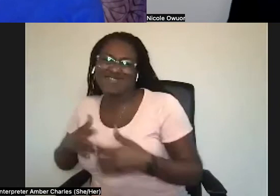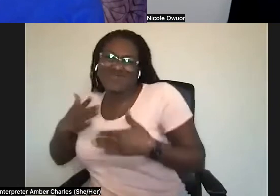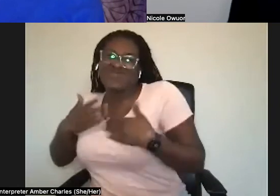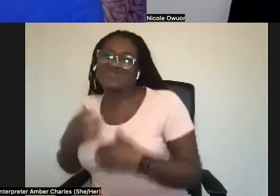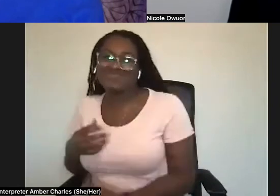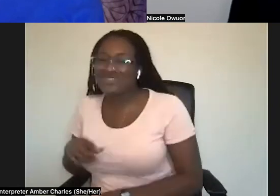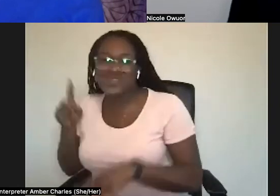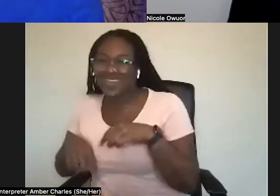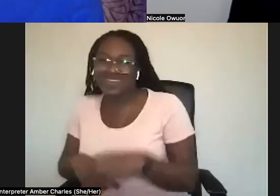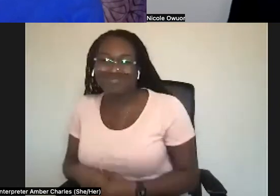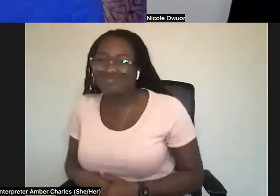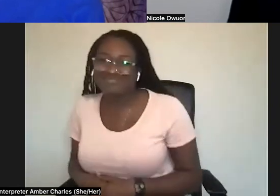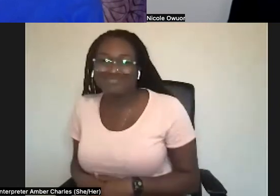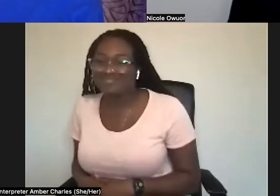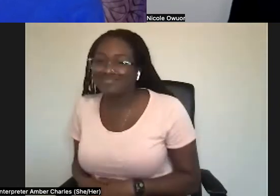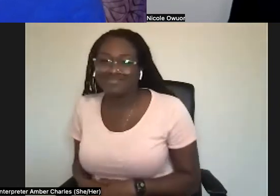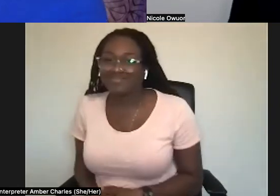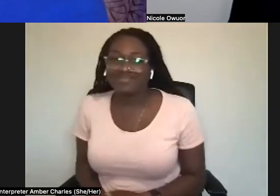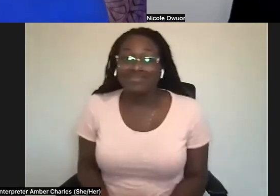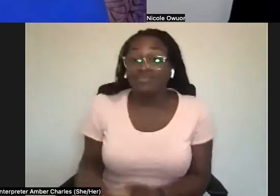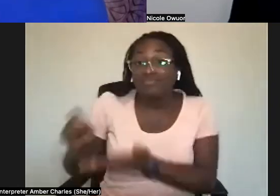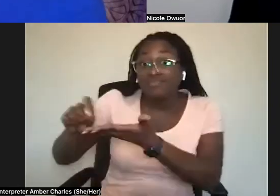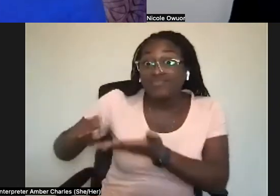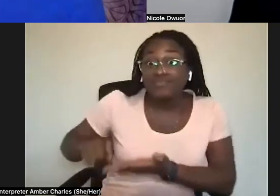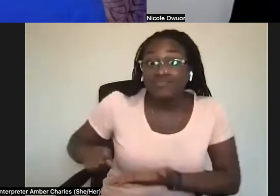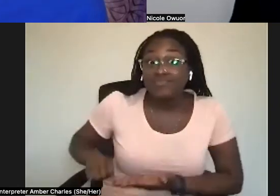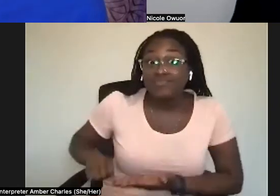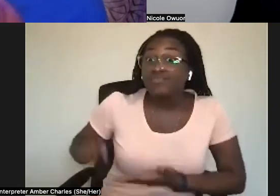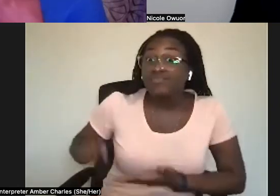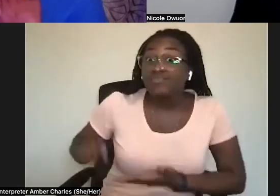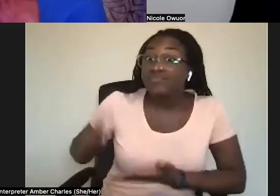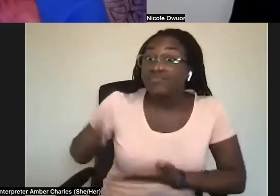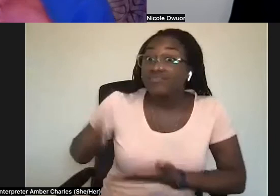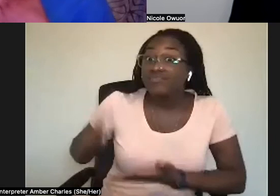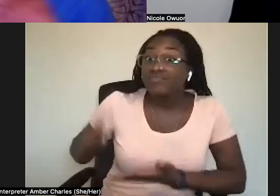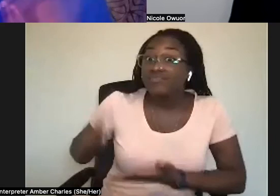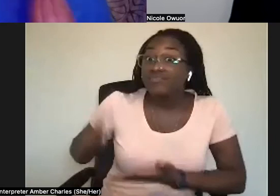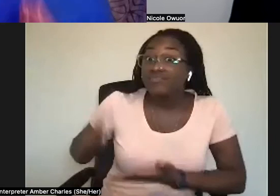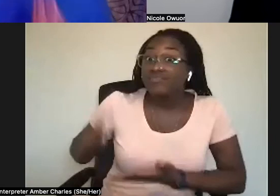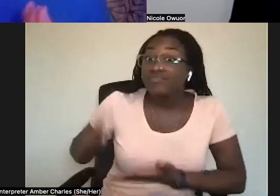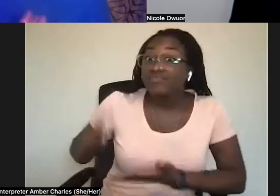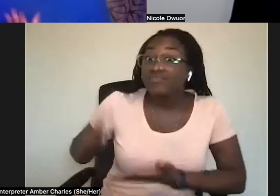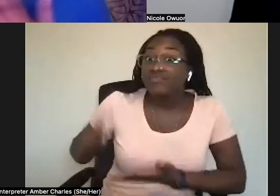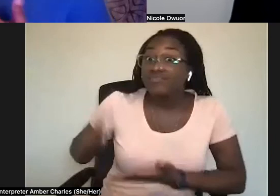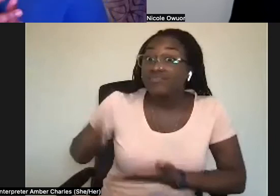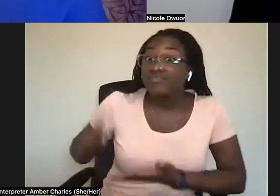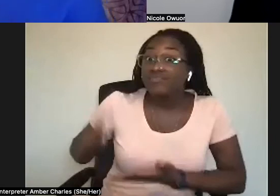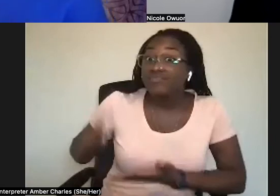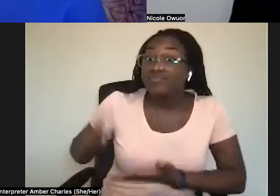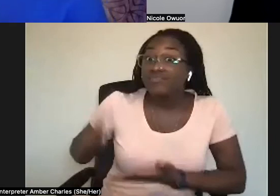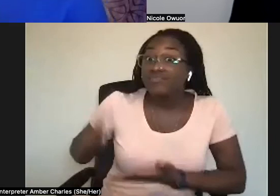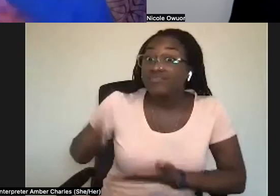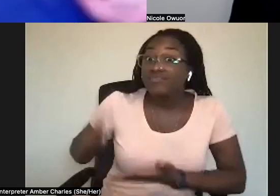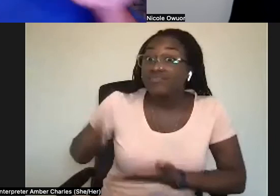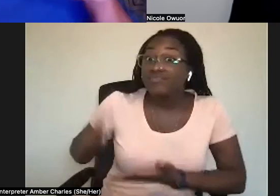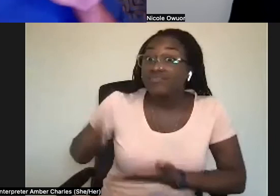you can't do. Write it down. Write it down once again. You will not take that joy from me. That is what you cannot do. Thank you so much,